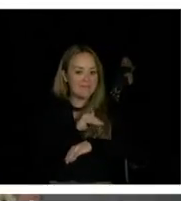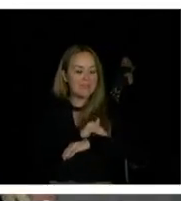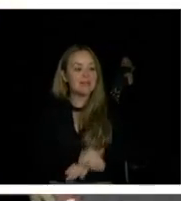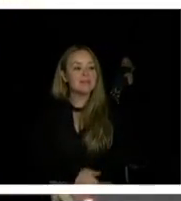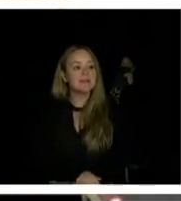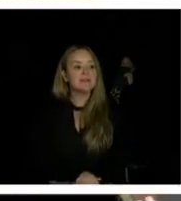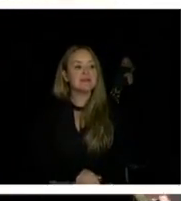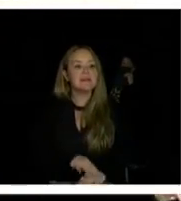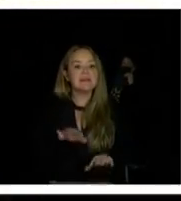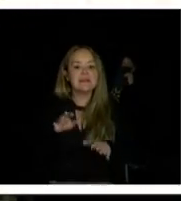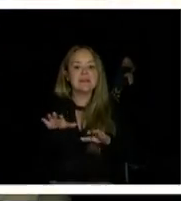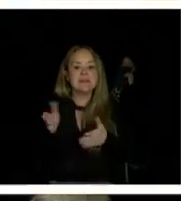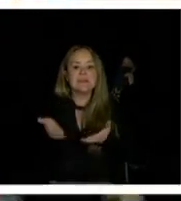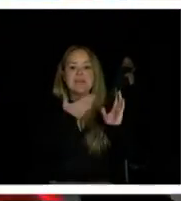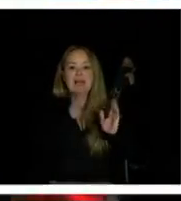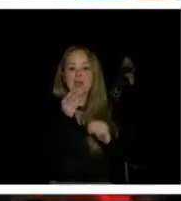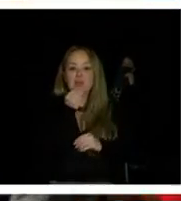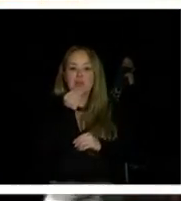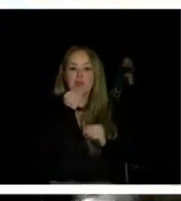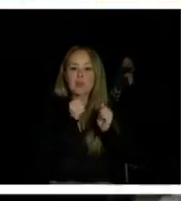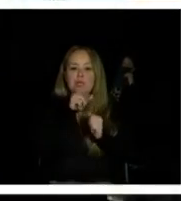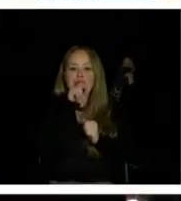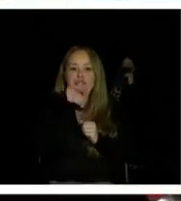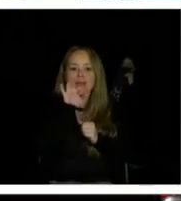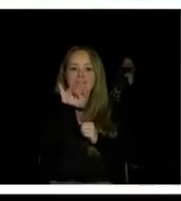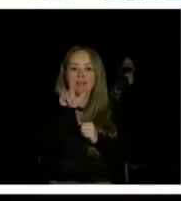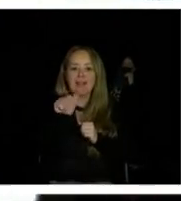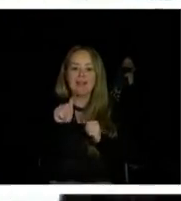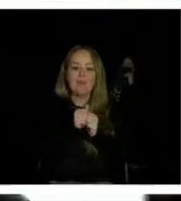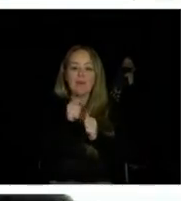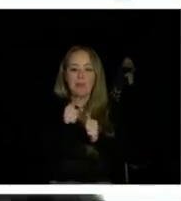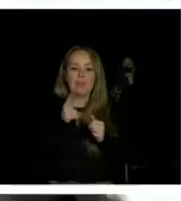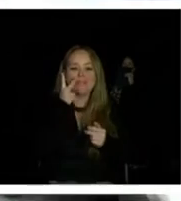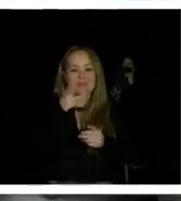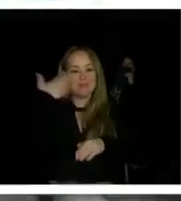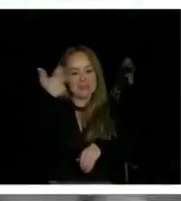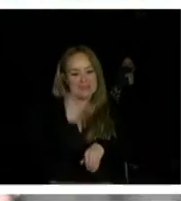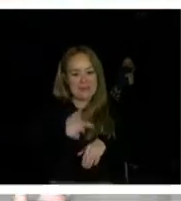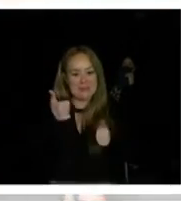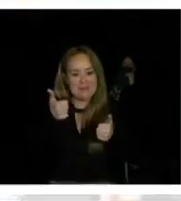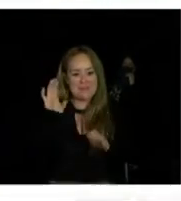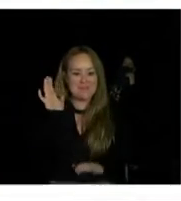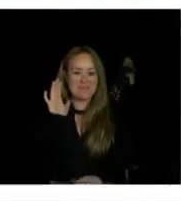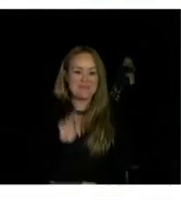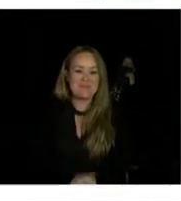Take your Chick-fil-A with you, and we'll see you next time.